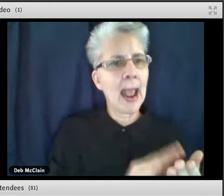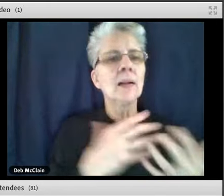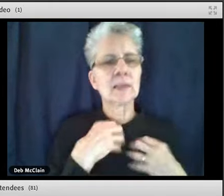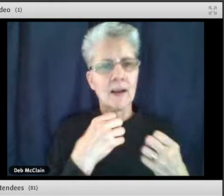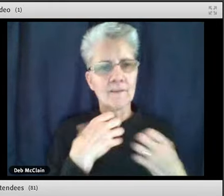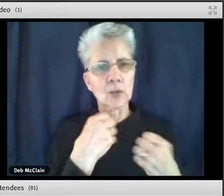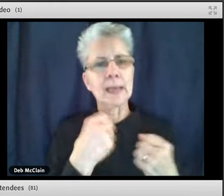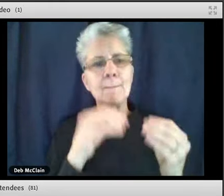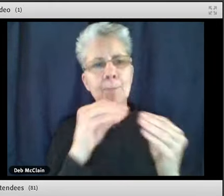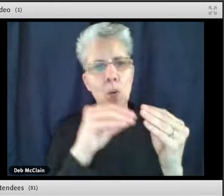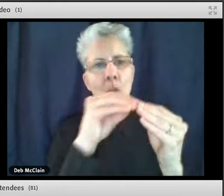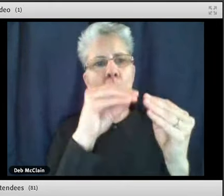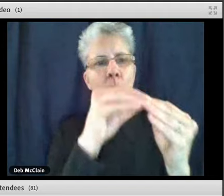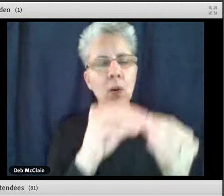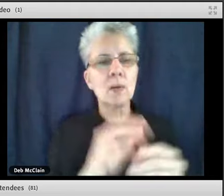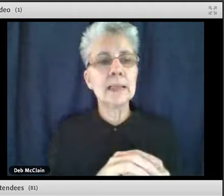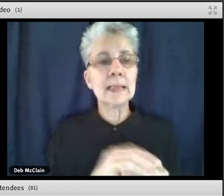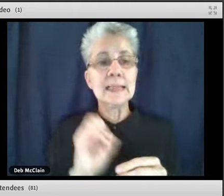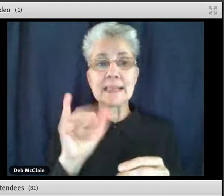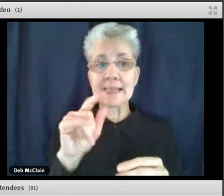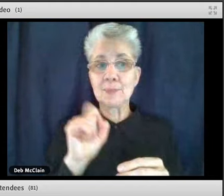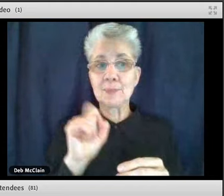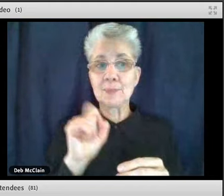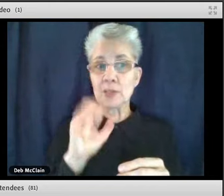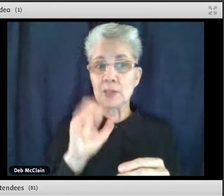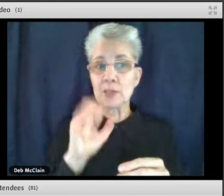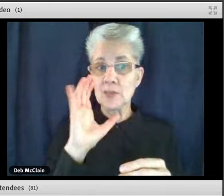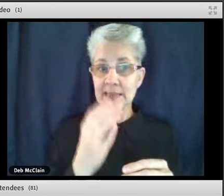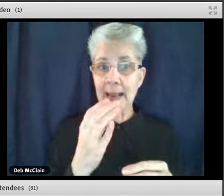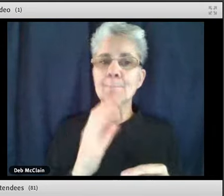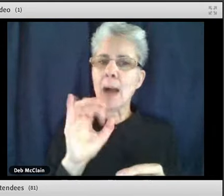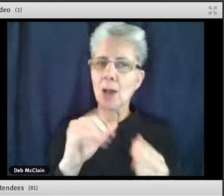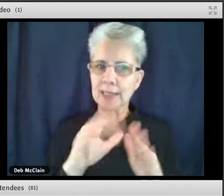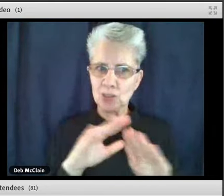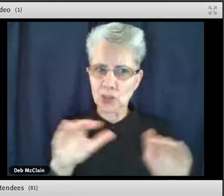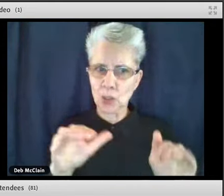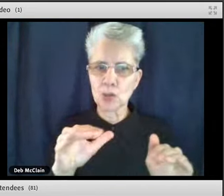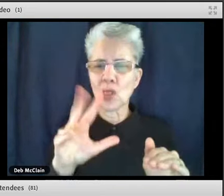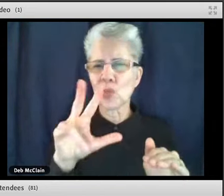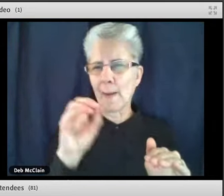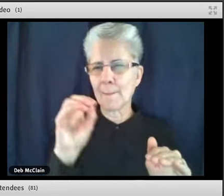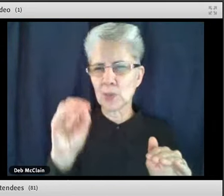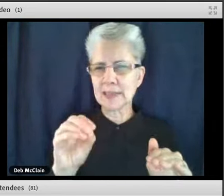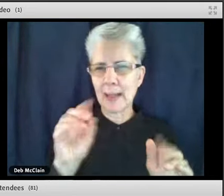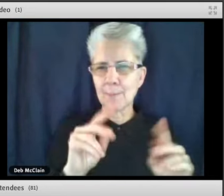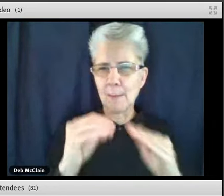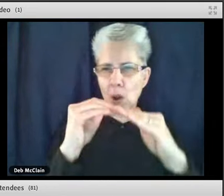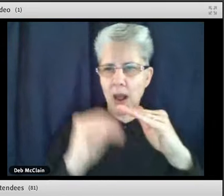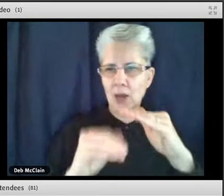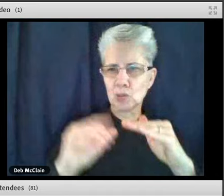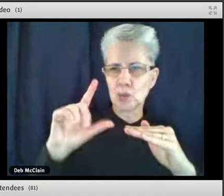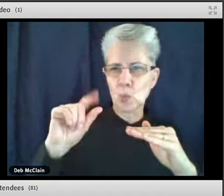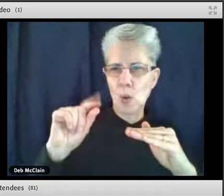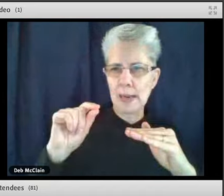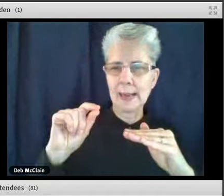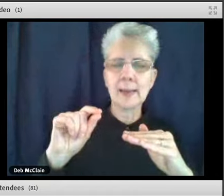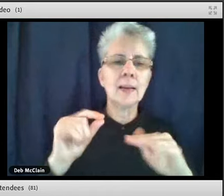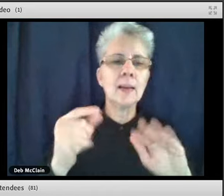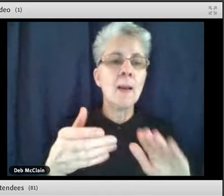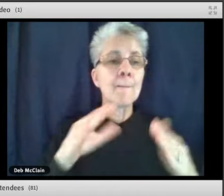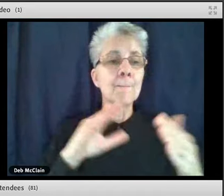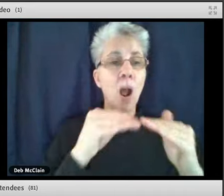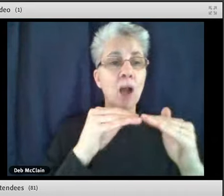plethora of medical evidence articles, about 184 since this started. So people are writing about it, people are studying it, people are